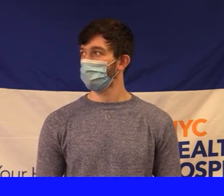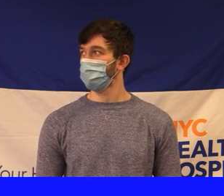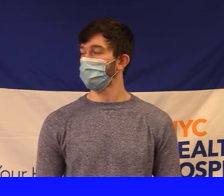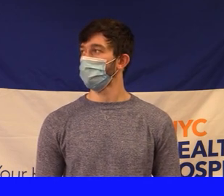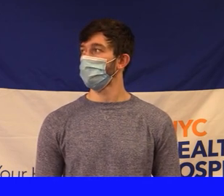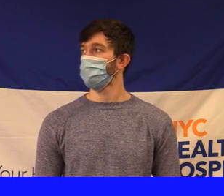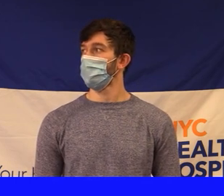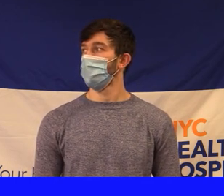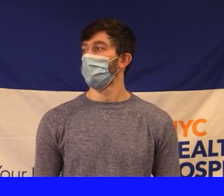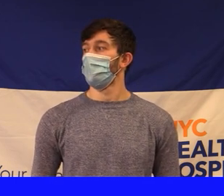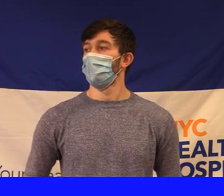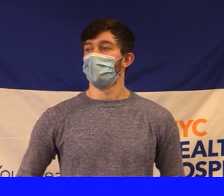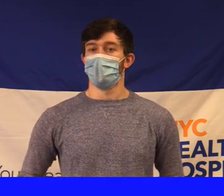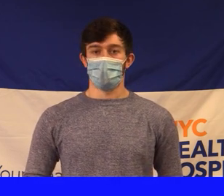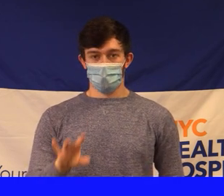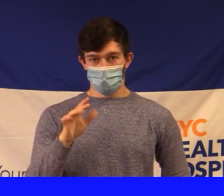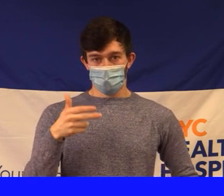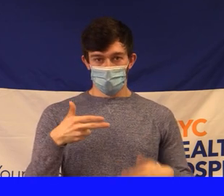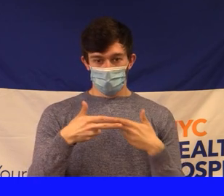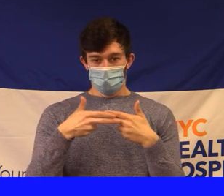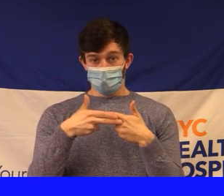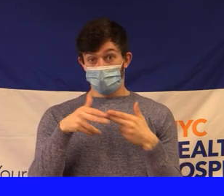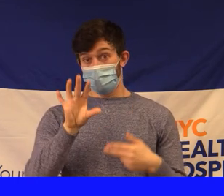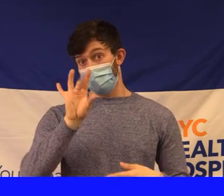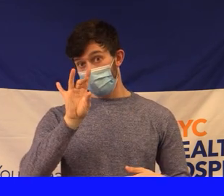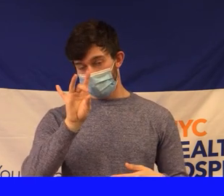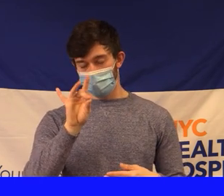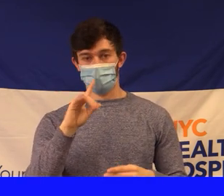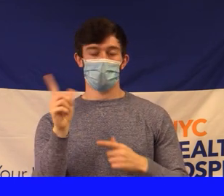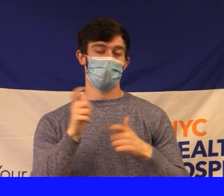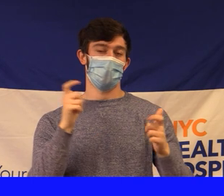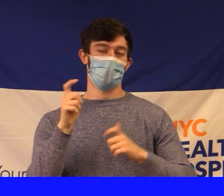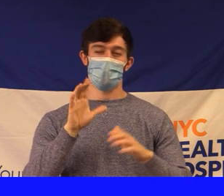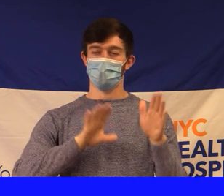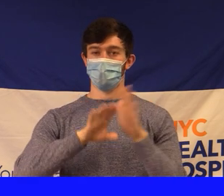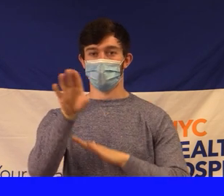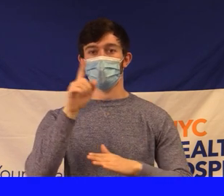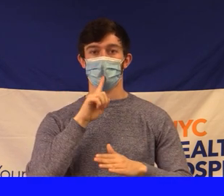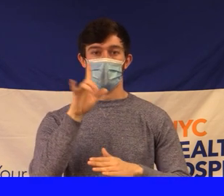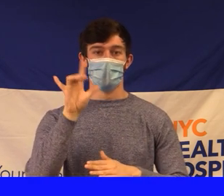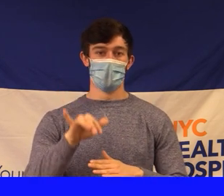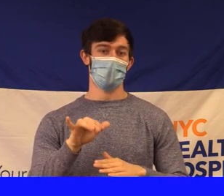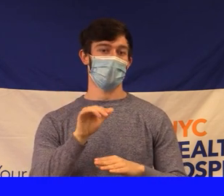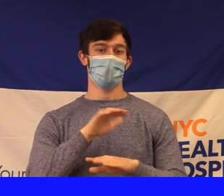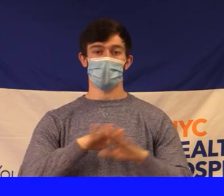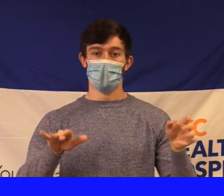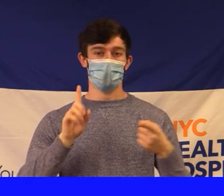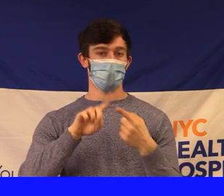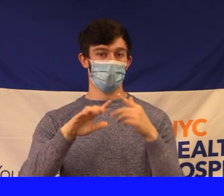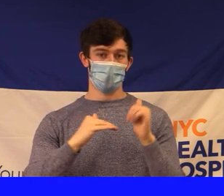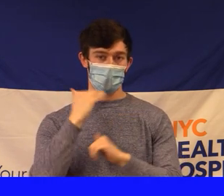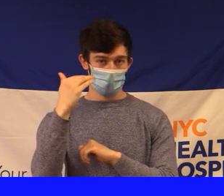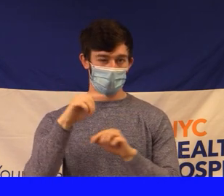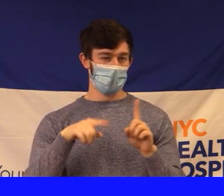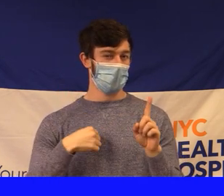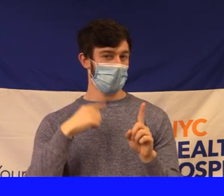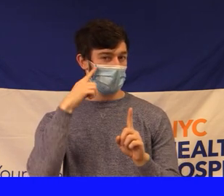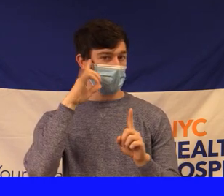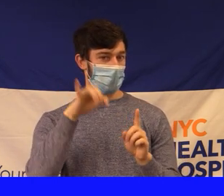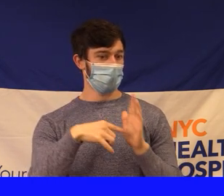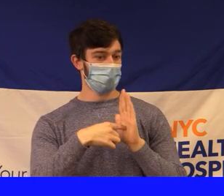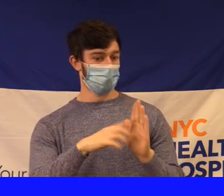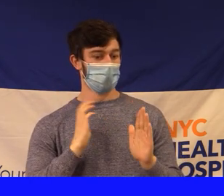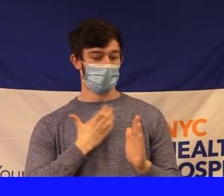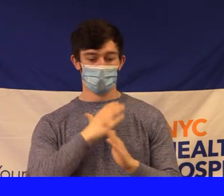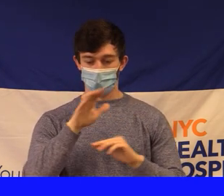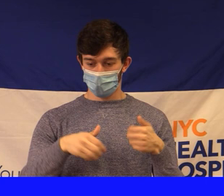So then on slide eight, we do have a significant increase to the not to exceed, and I think that's reflective of the challenges